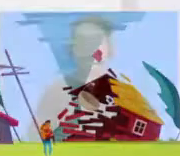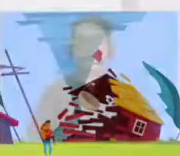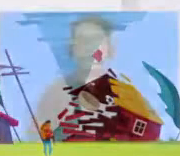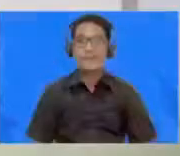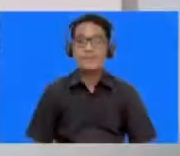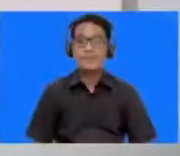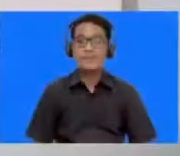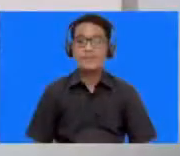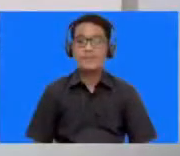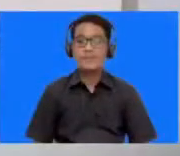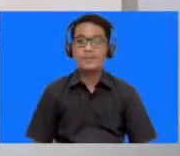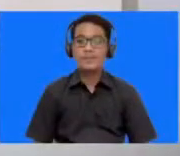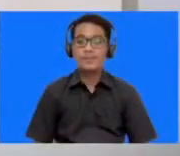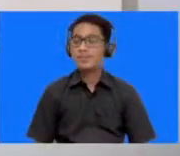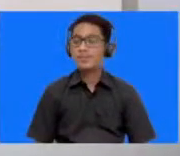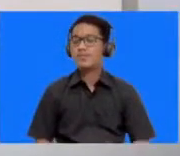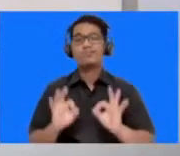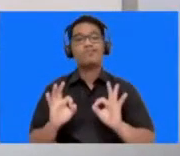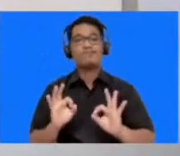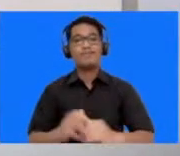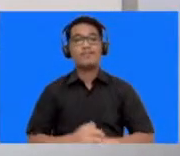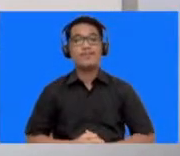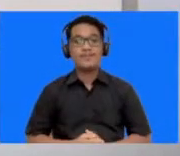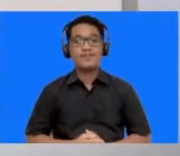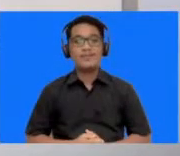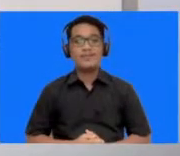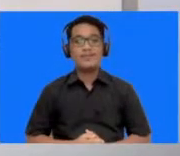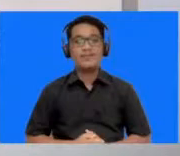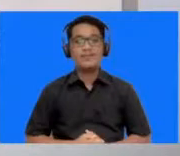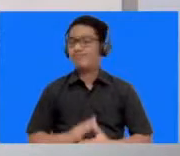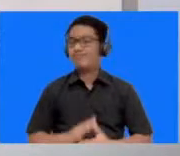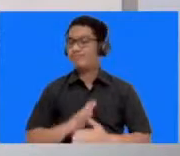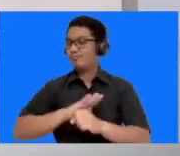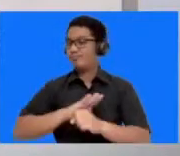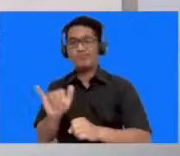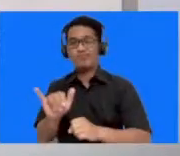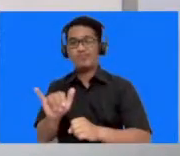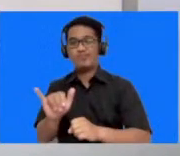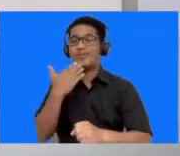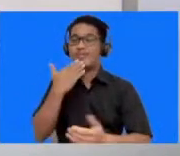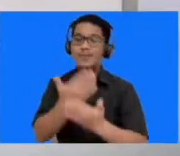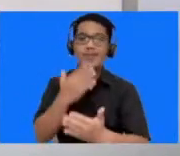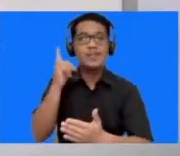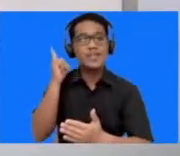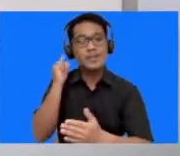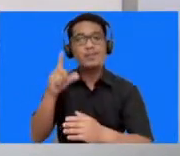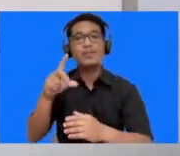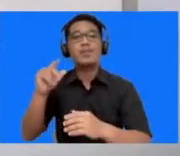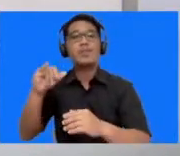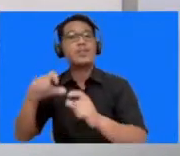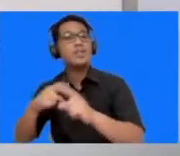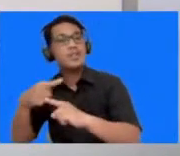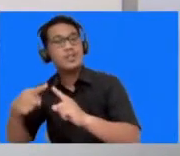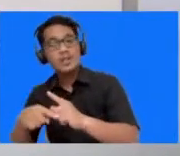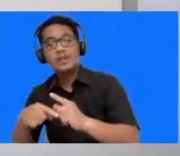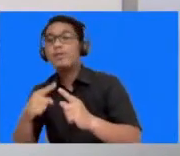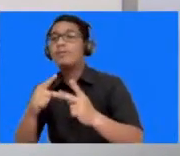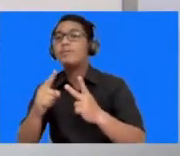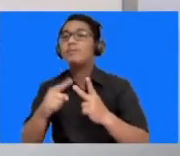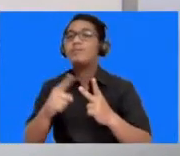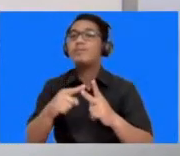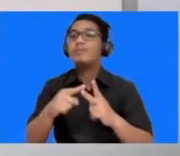Okay, enough. Thank you so much, Mrs. Krista Reder, Mr. Pete Fulton, Mr. Ahmadul Haq, Mr. Ian